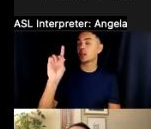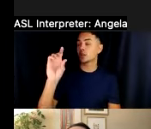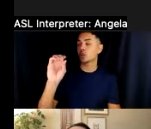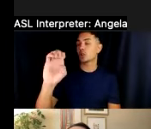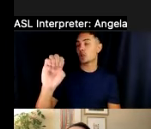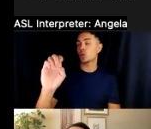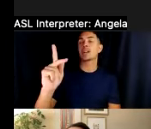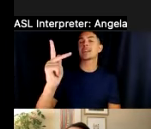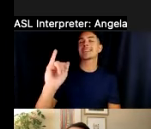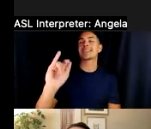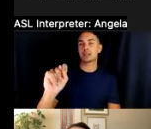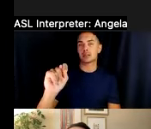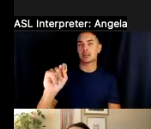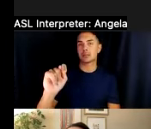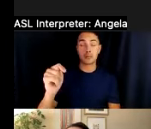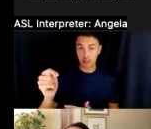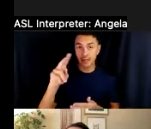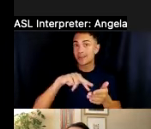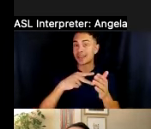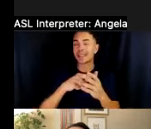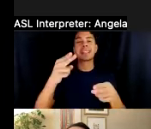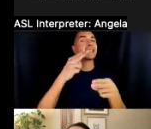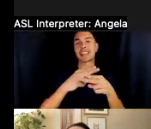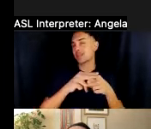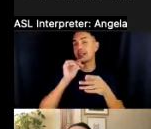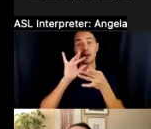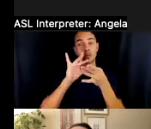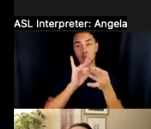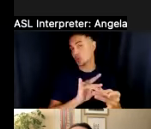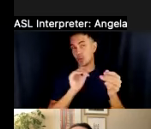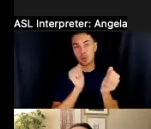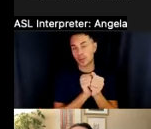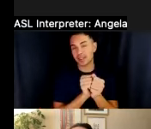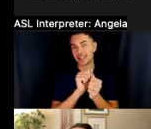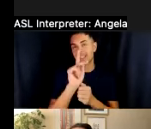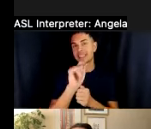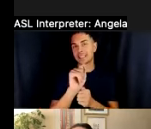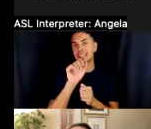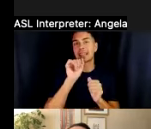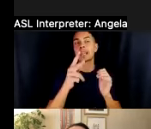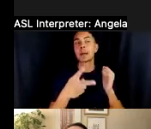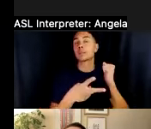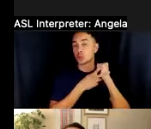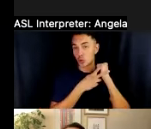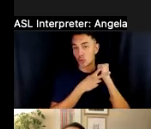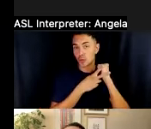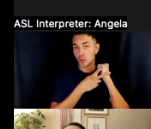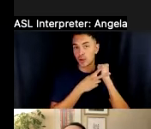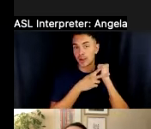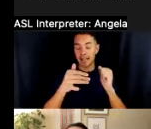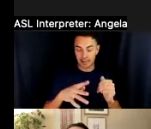And so their name is not associated with the kit. They can choose to have it preserved and then tested